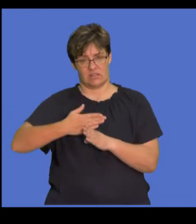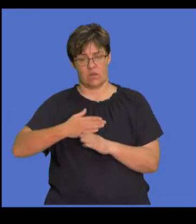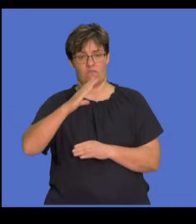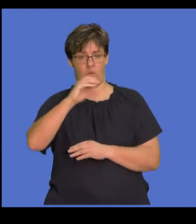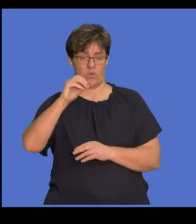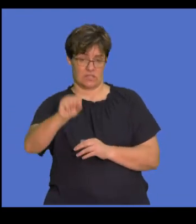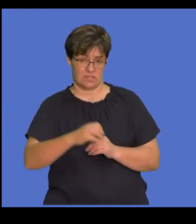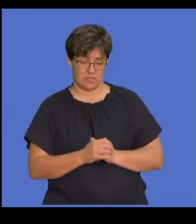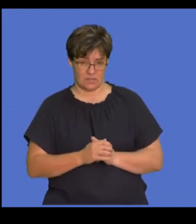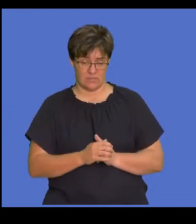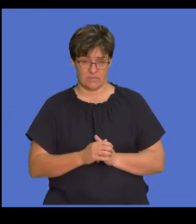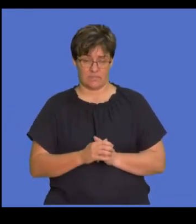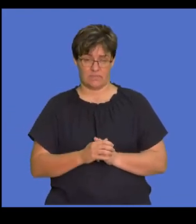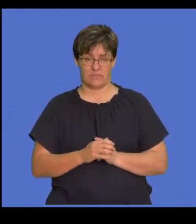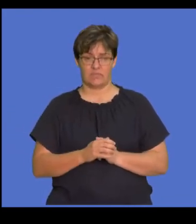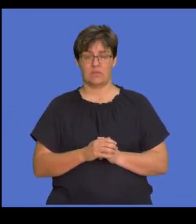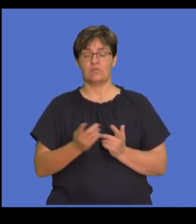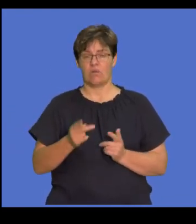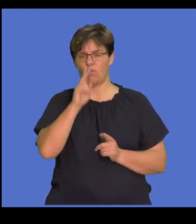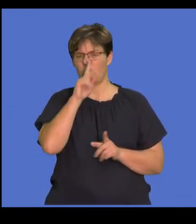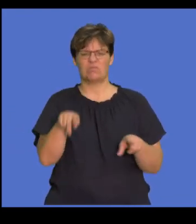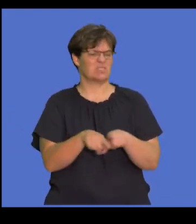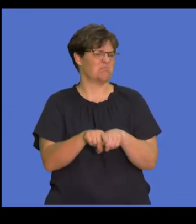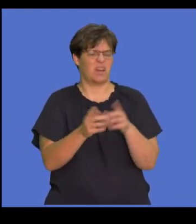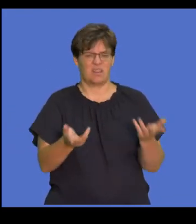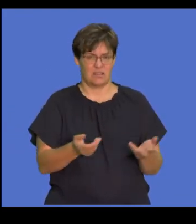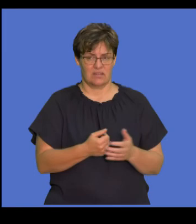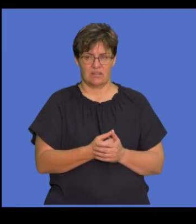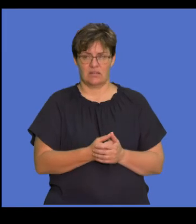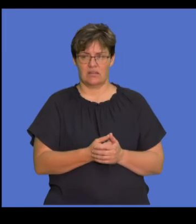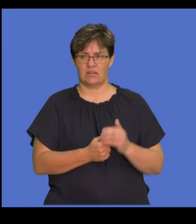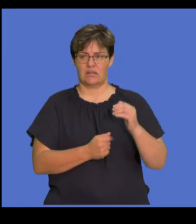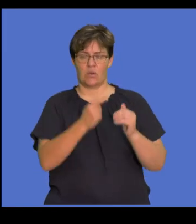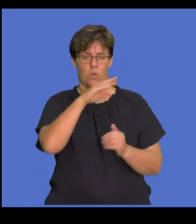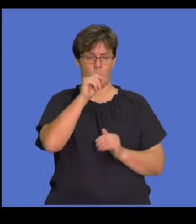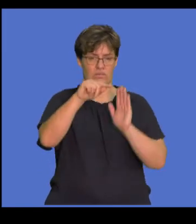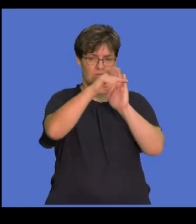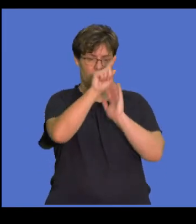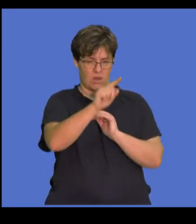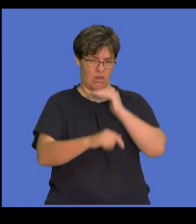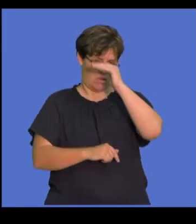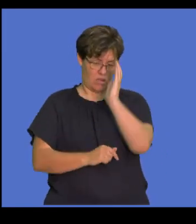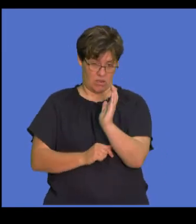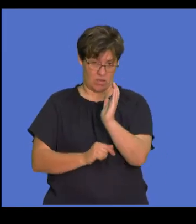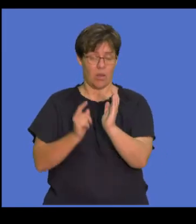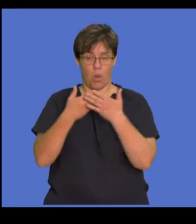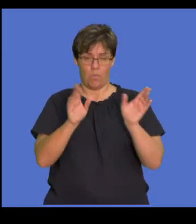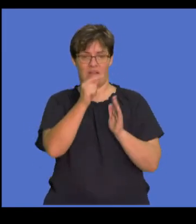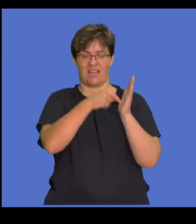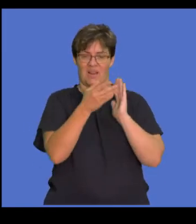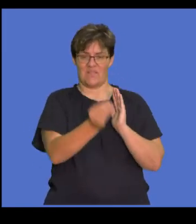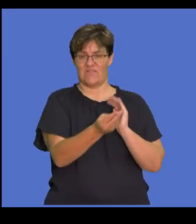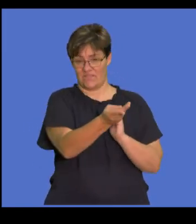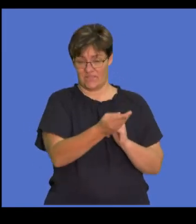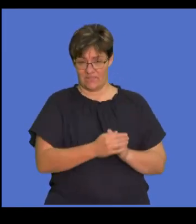the second function of cos. So this will look something like that with a bracket there that is opened on